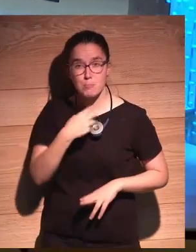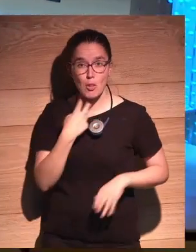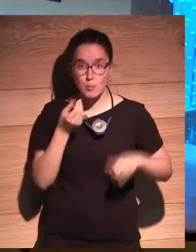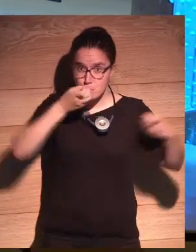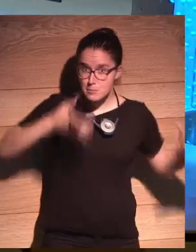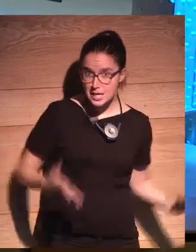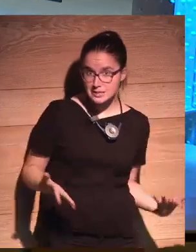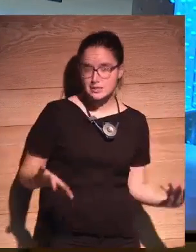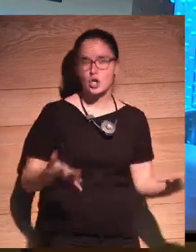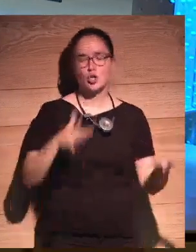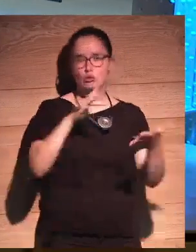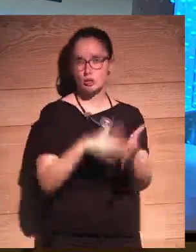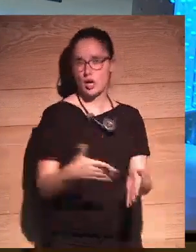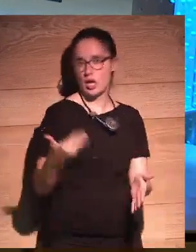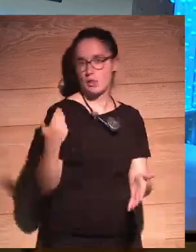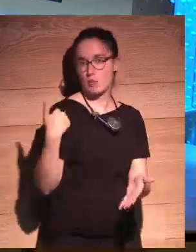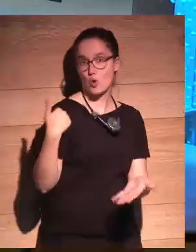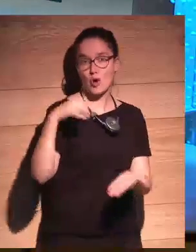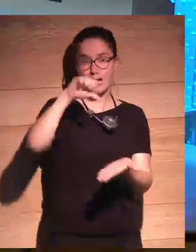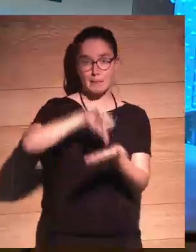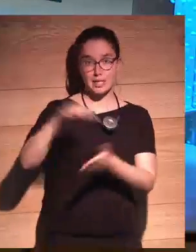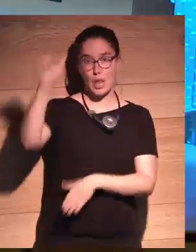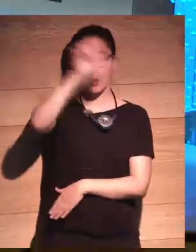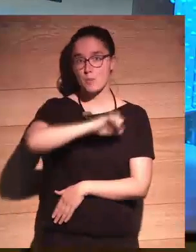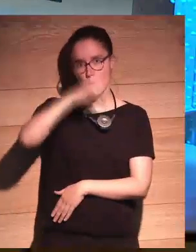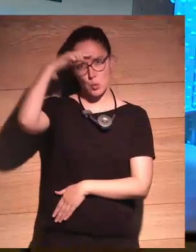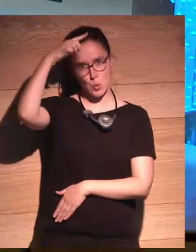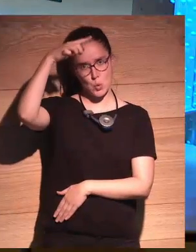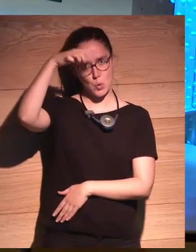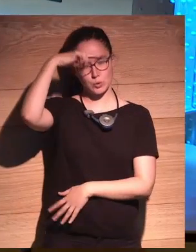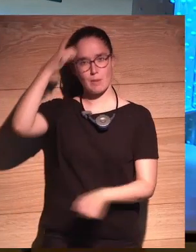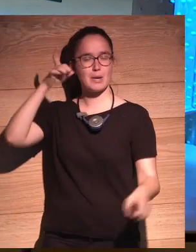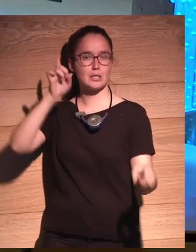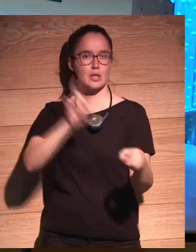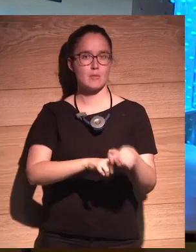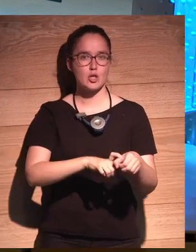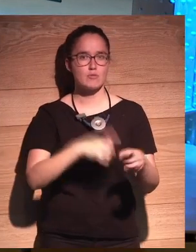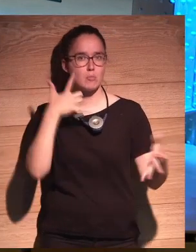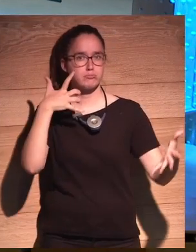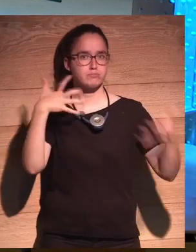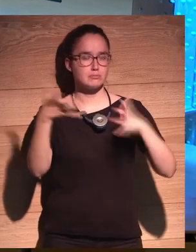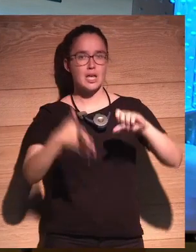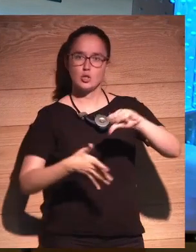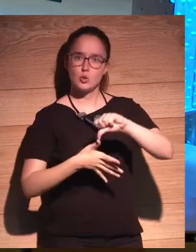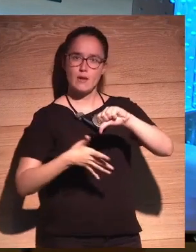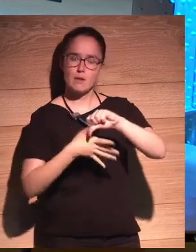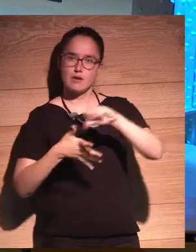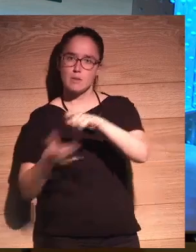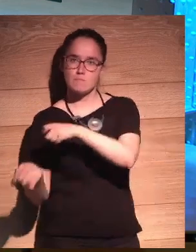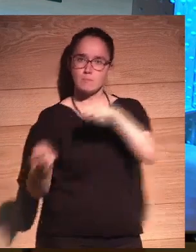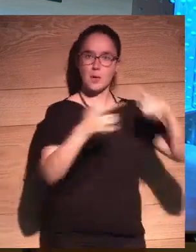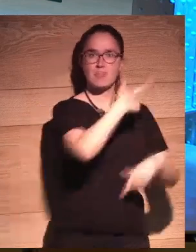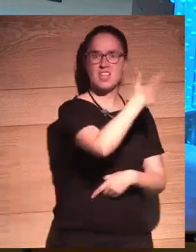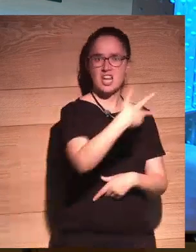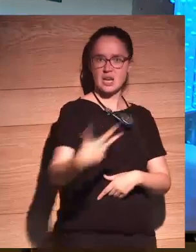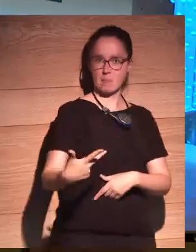is this how it should be pronounced? That is going to be very soon European capital of culture, with